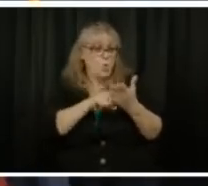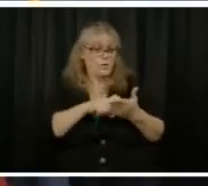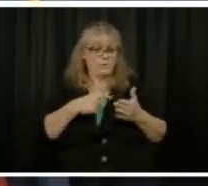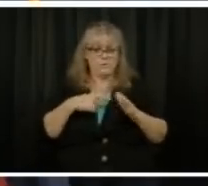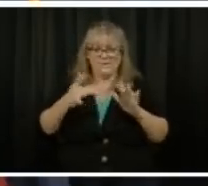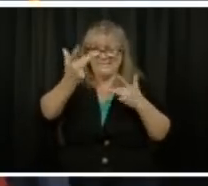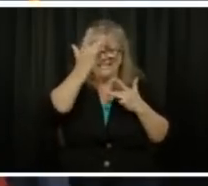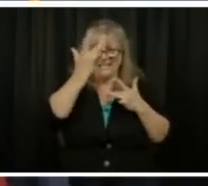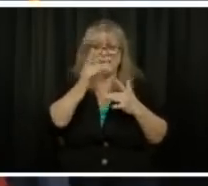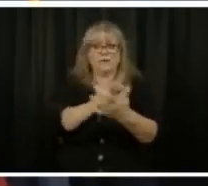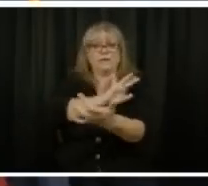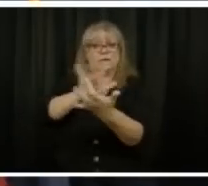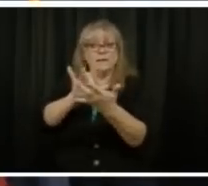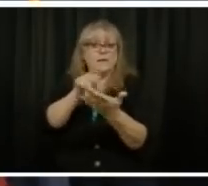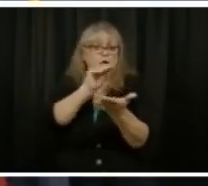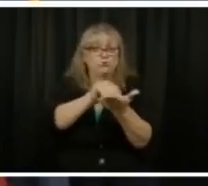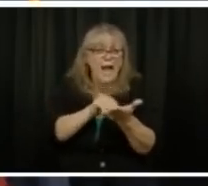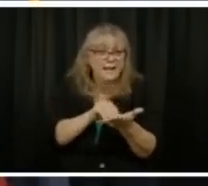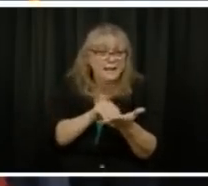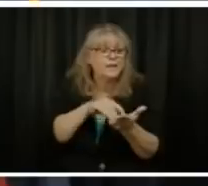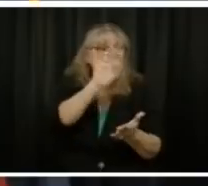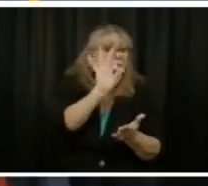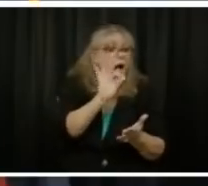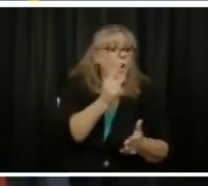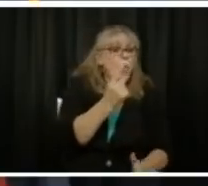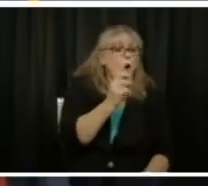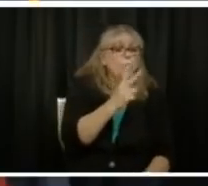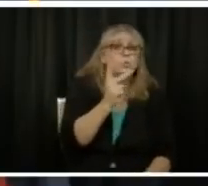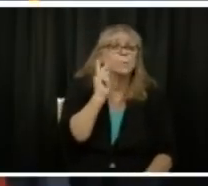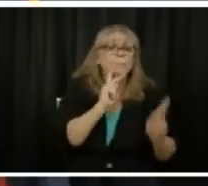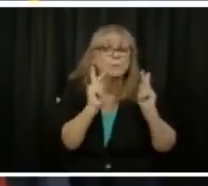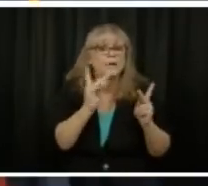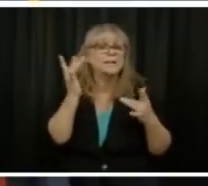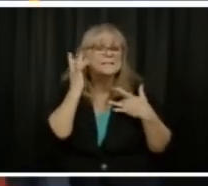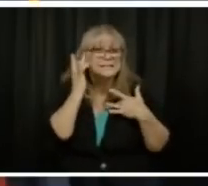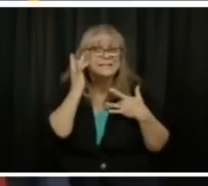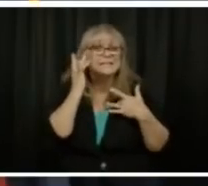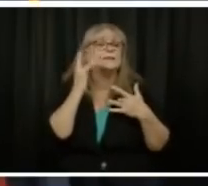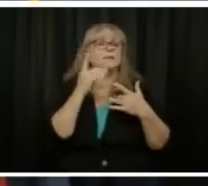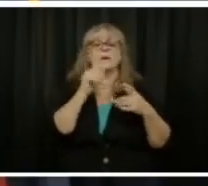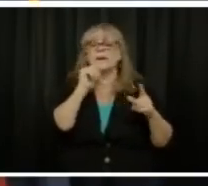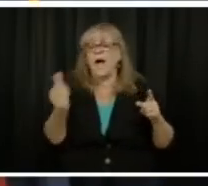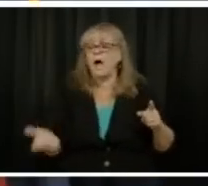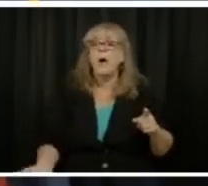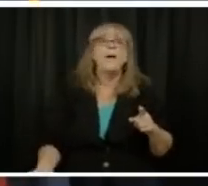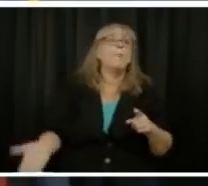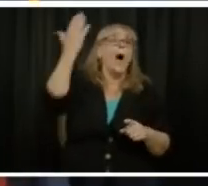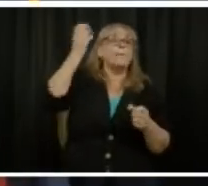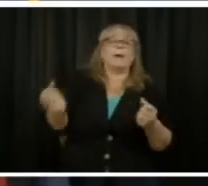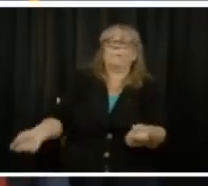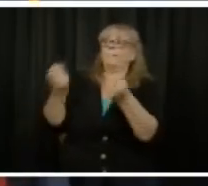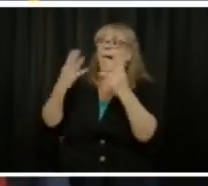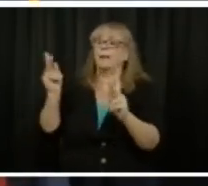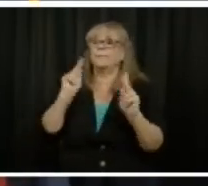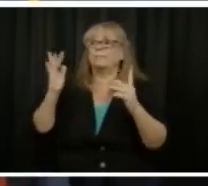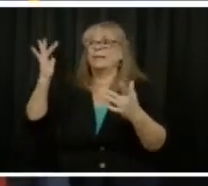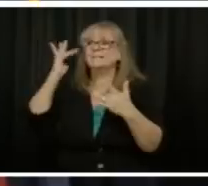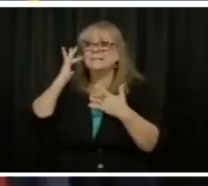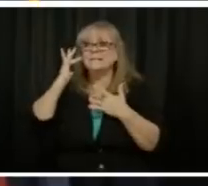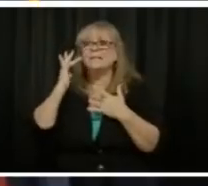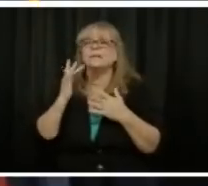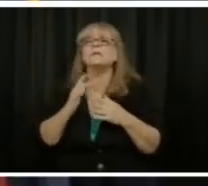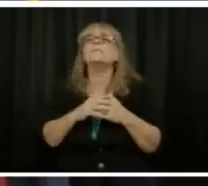or 2 or 3 people, and they're not becoming wider spread. We see the large socializing events as the biggest